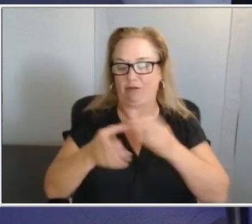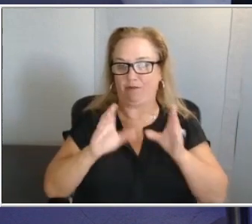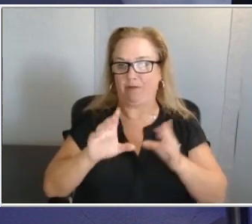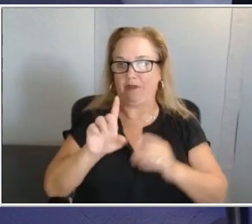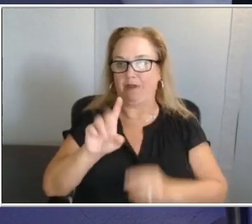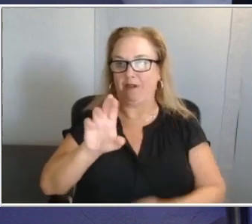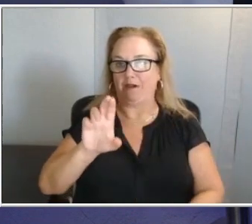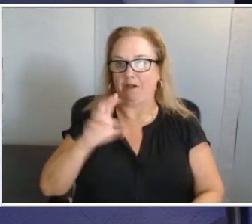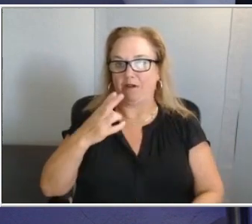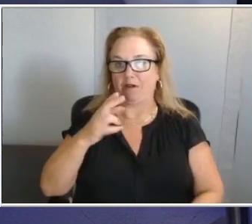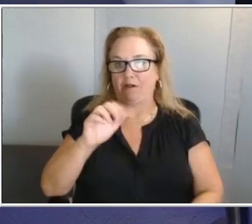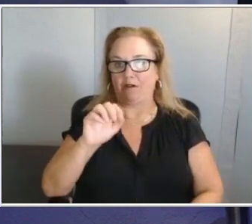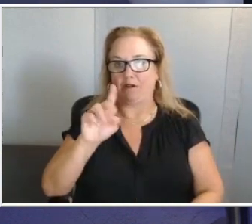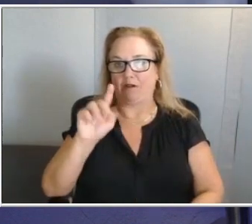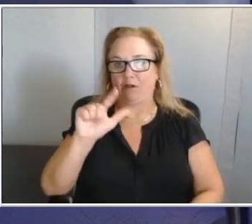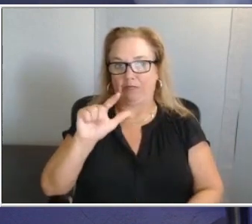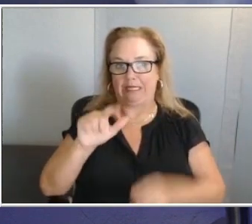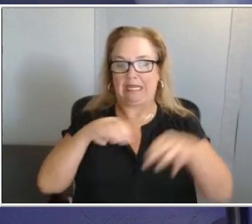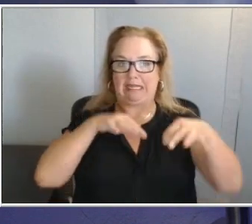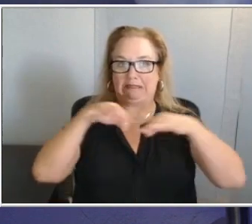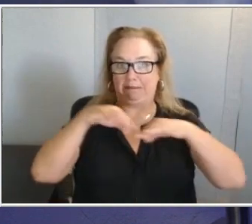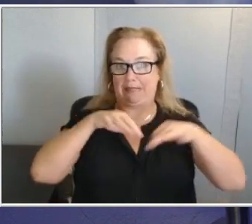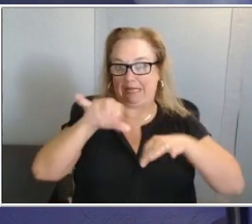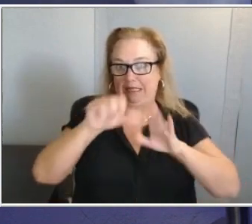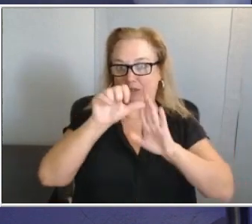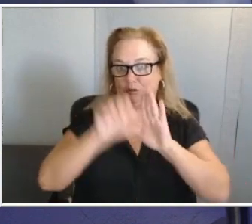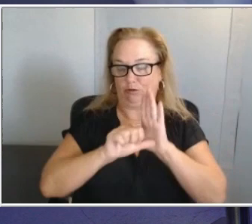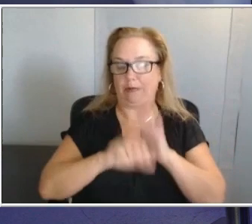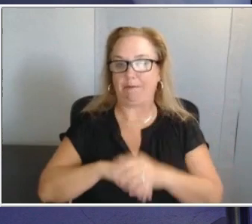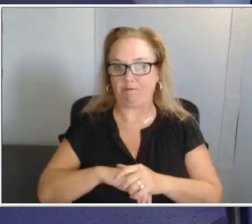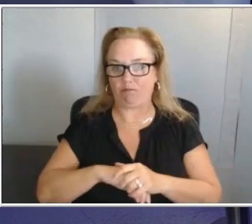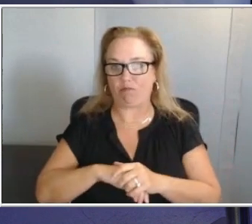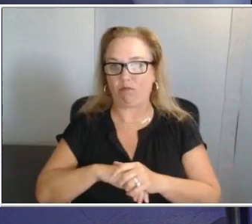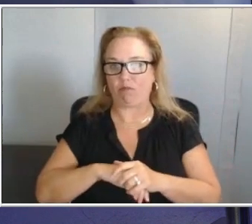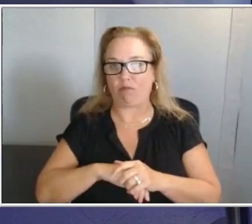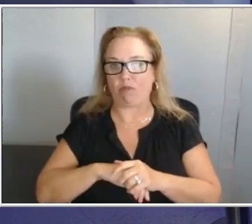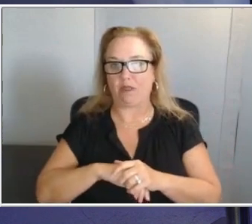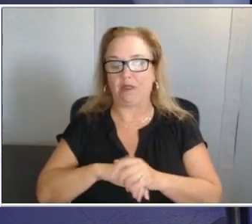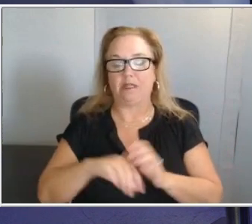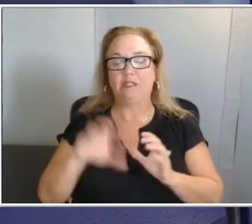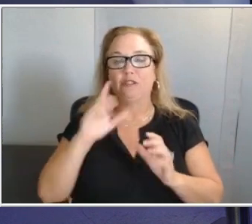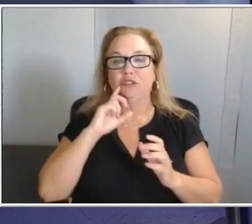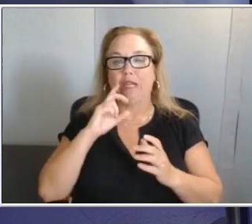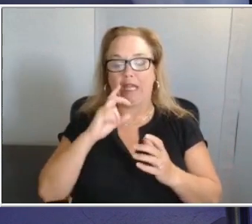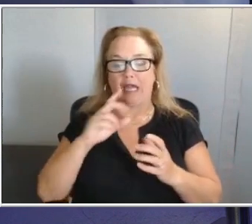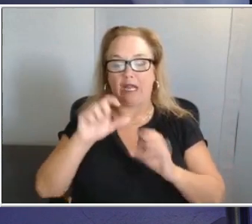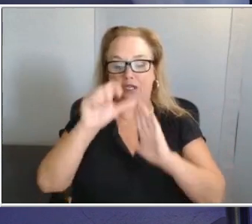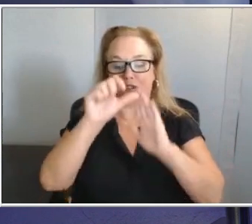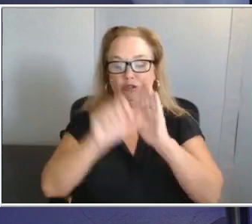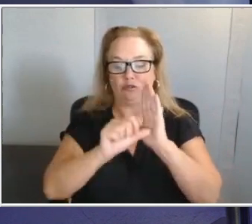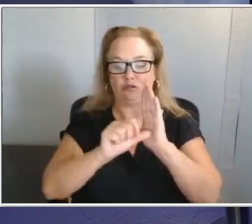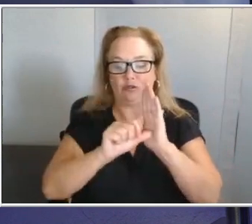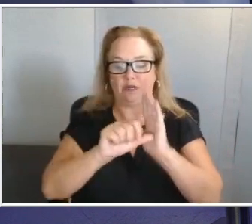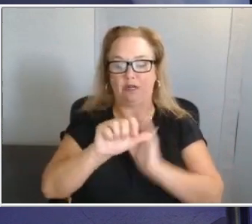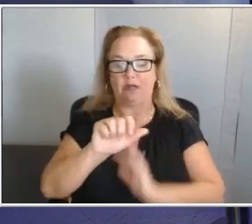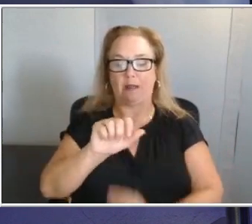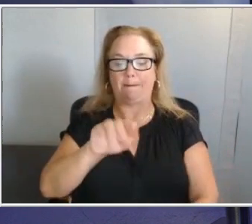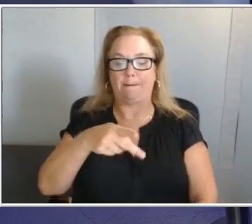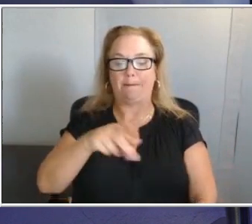Holding, tell us about the procedure itself. So Melody had a combination procedure of abdominoplasty